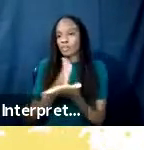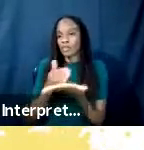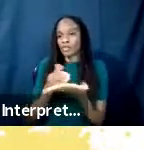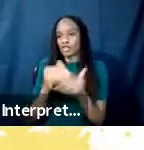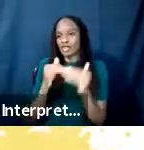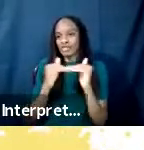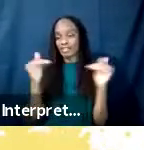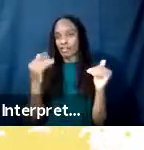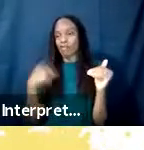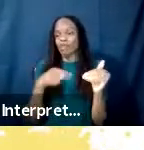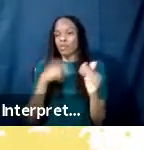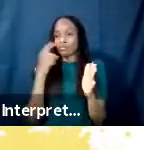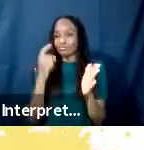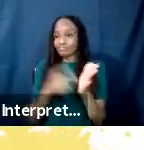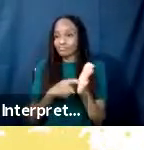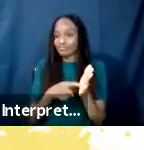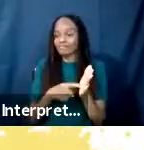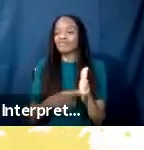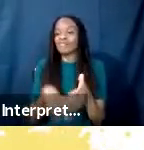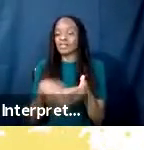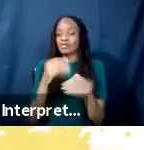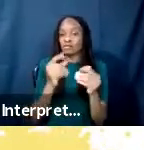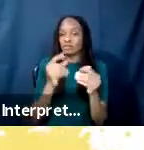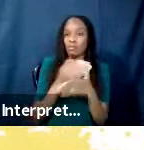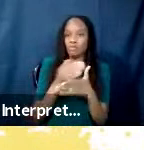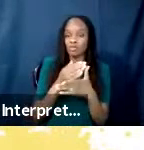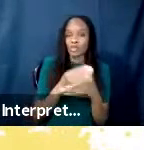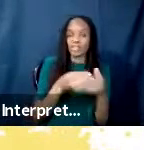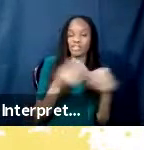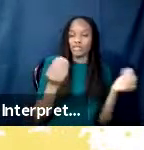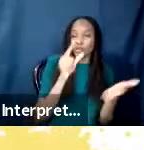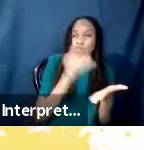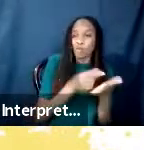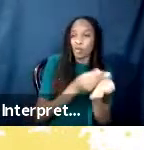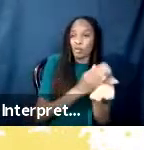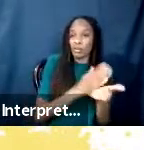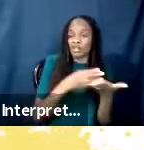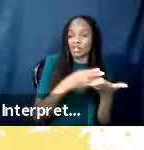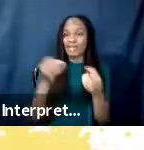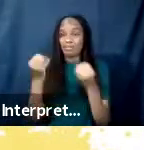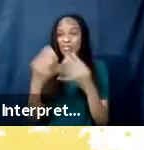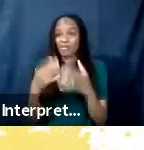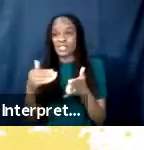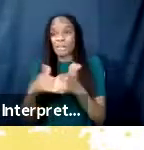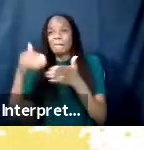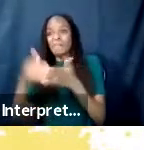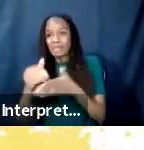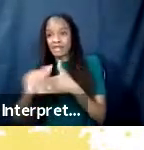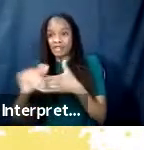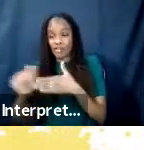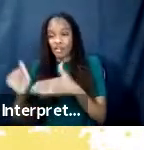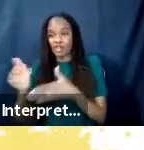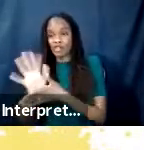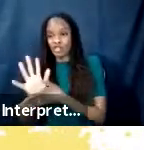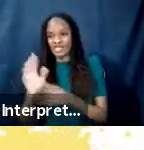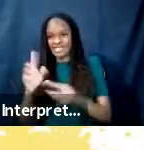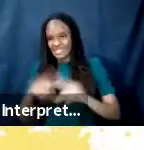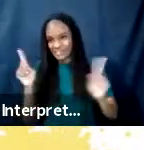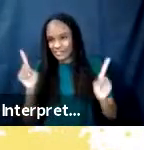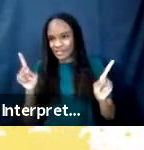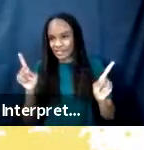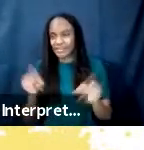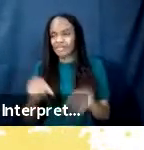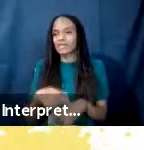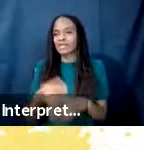again, the differences between a very small, low budget project and a multi-million-dollar feature. So they'll tell you a little bit about that. It's